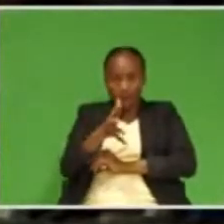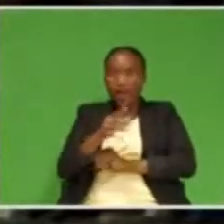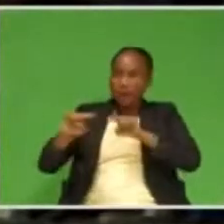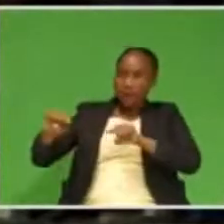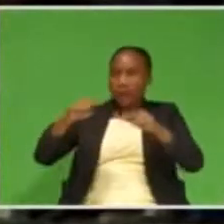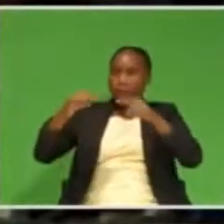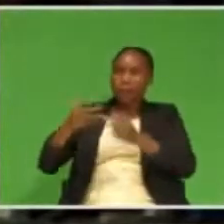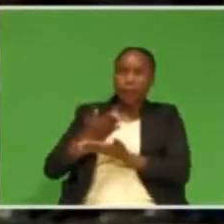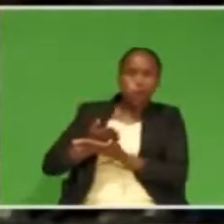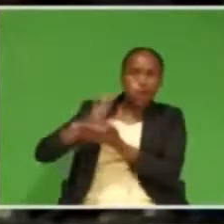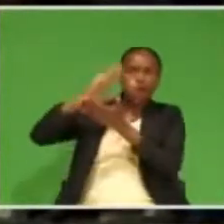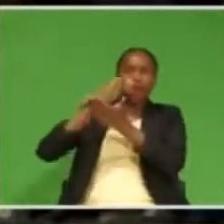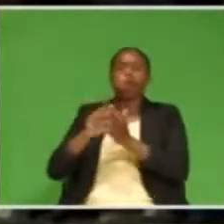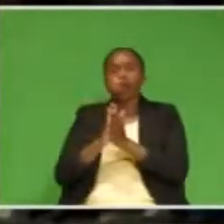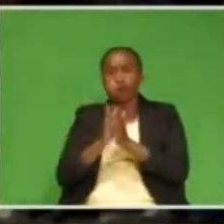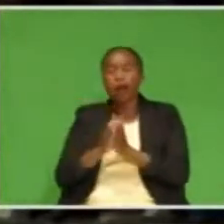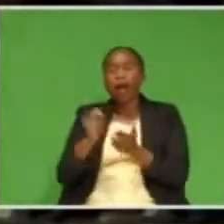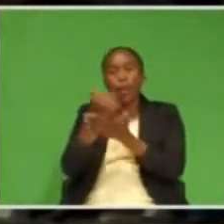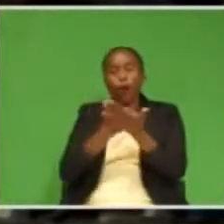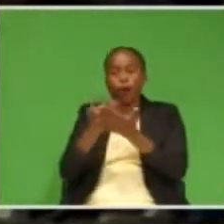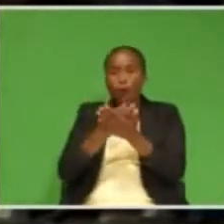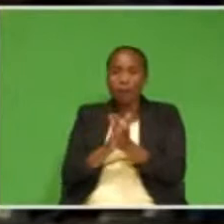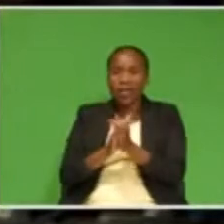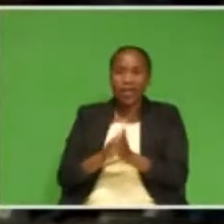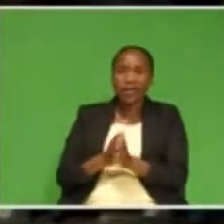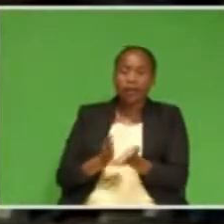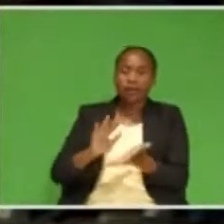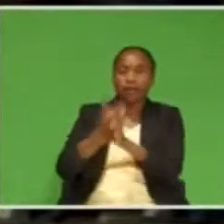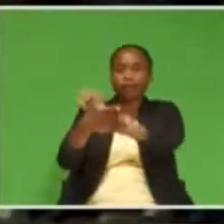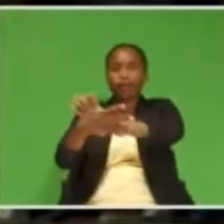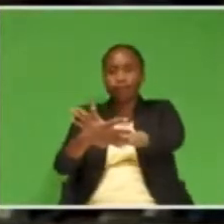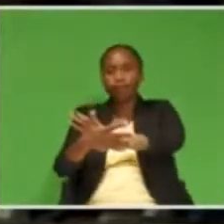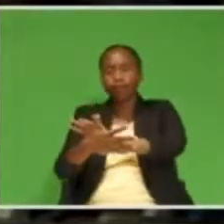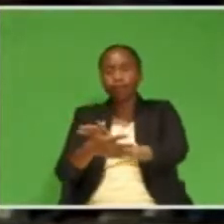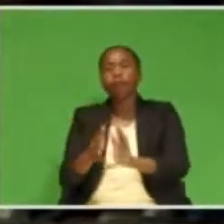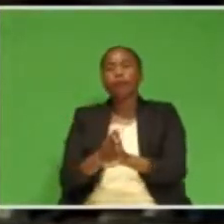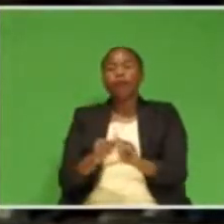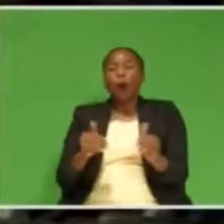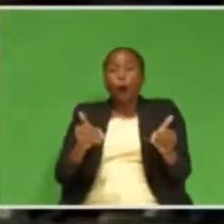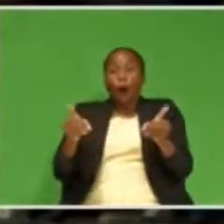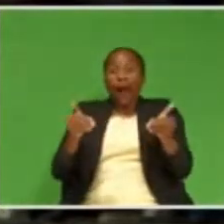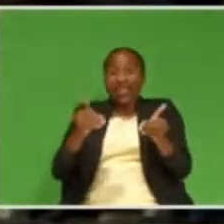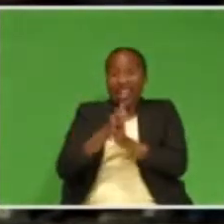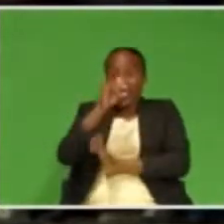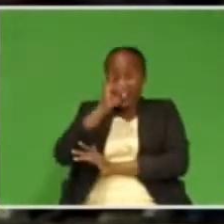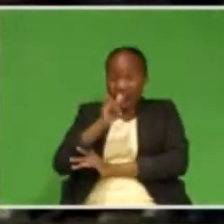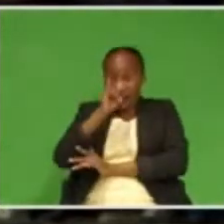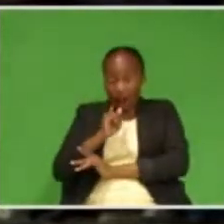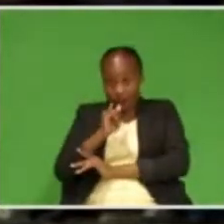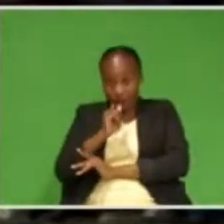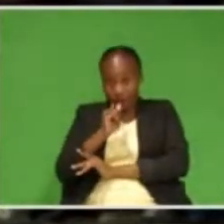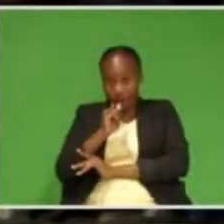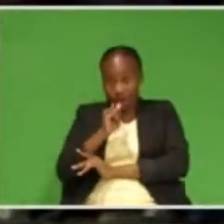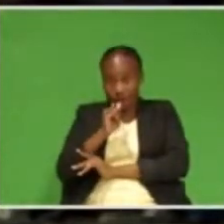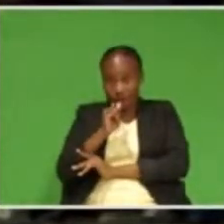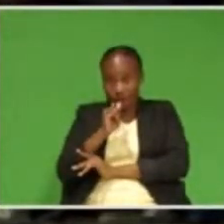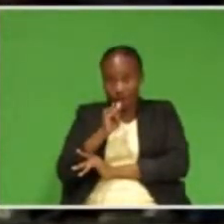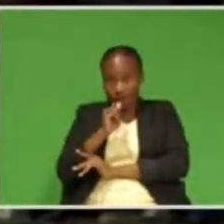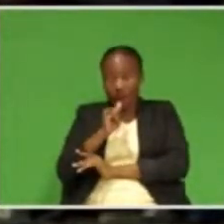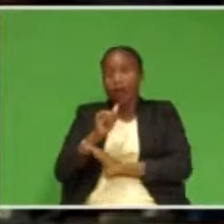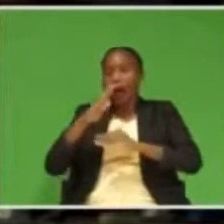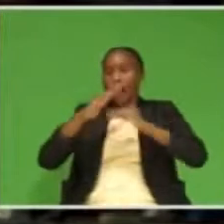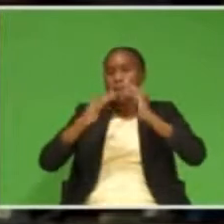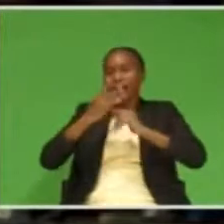sabotage and organized crime, our infrastructure will be